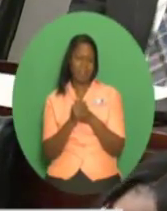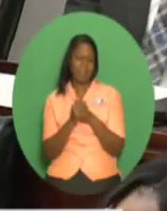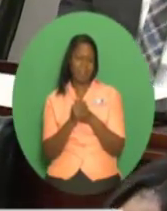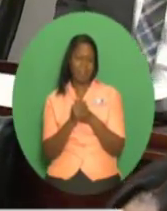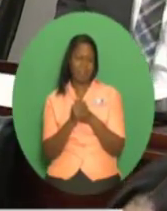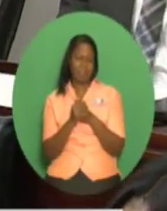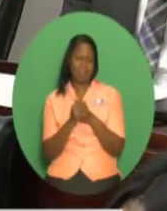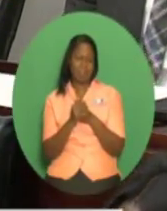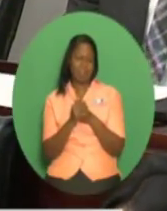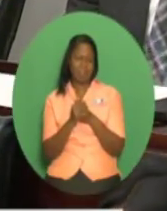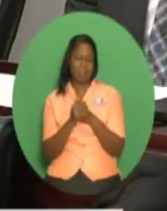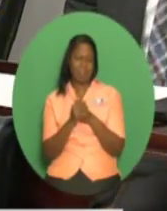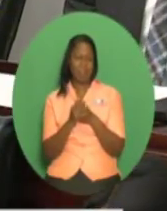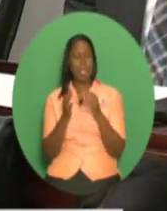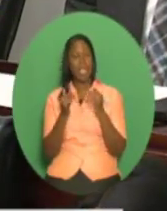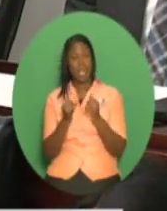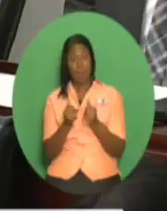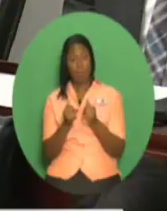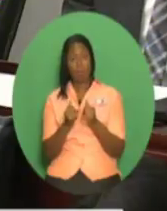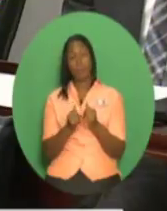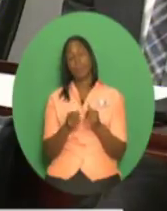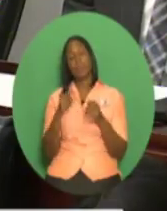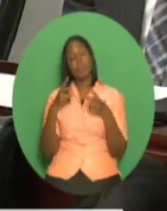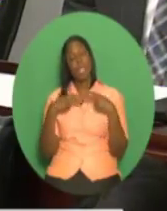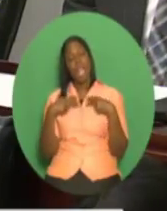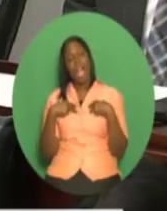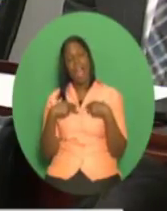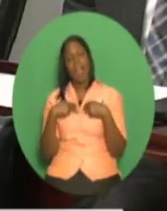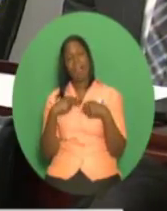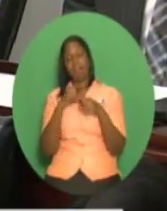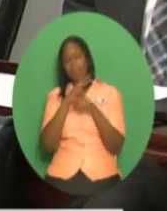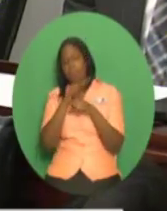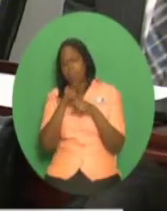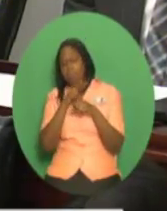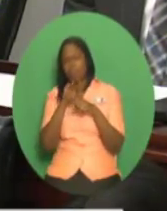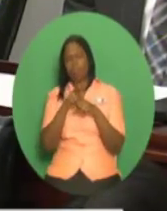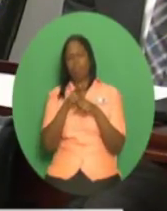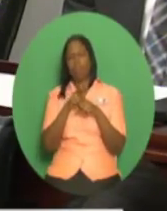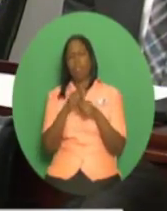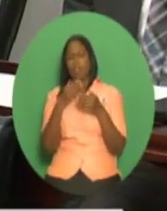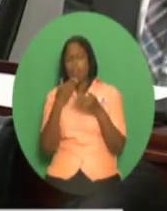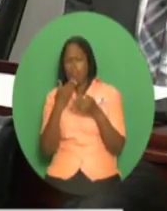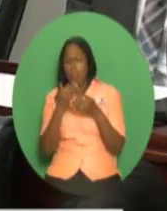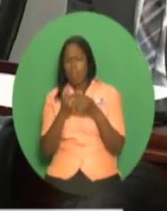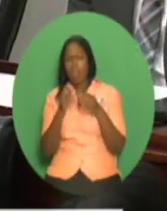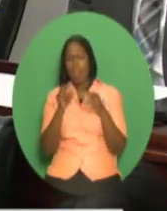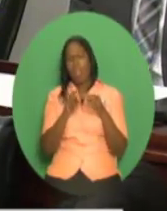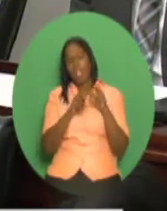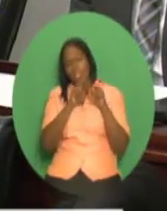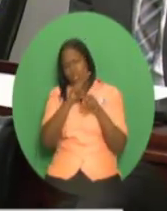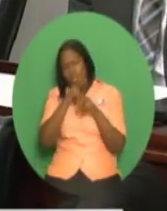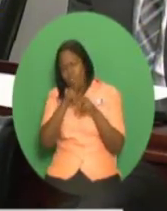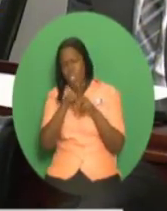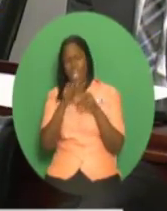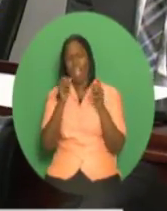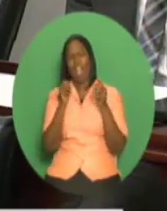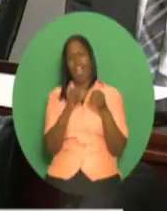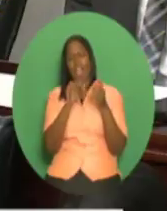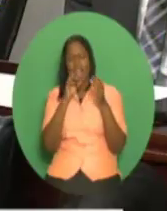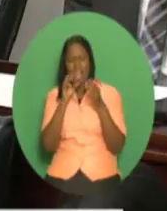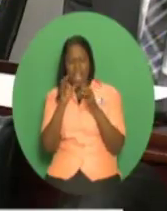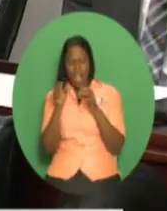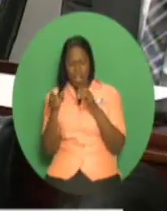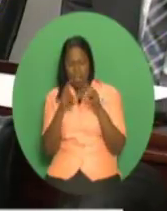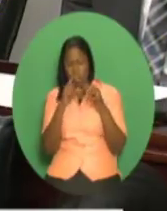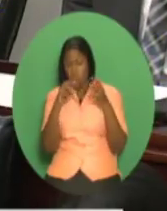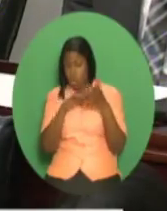Side by side with clinical supervision, Madam Speaker, is another initiative that is referred